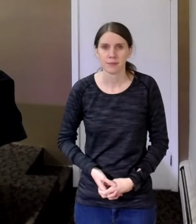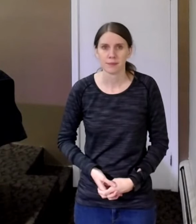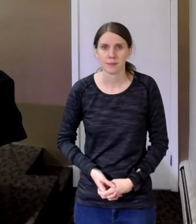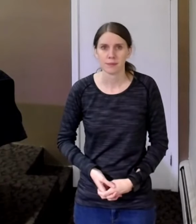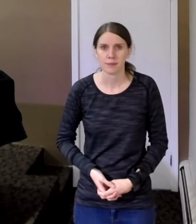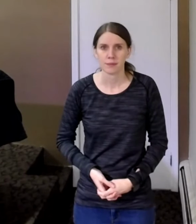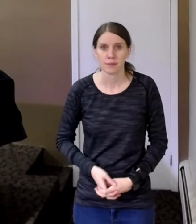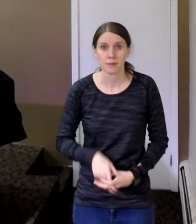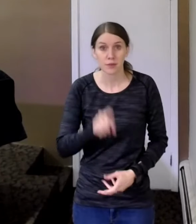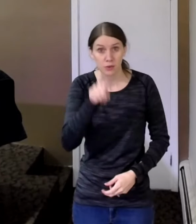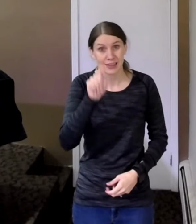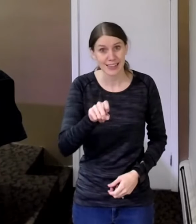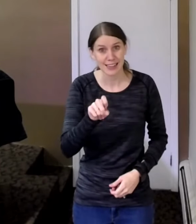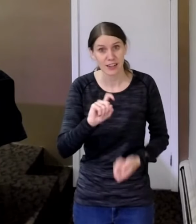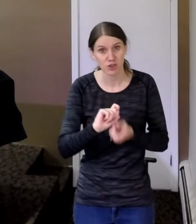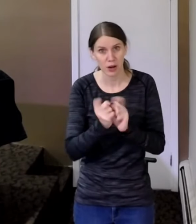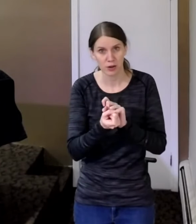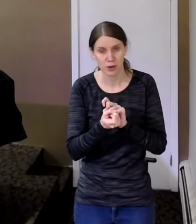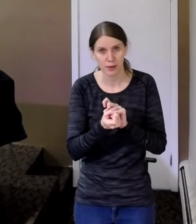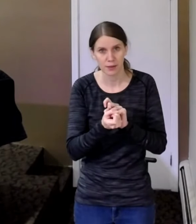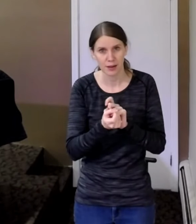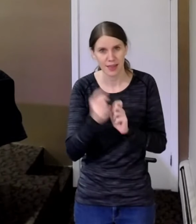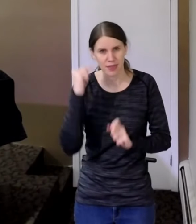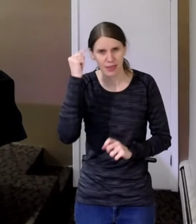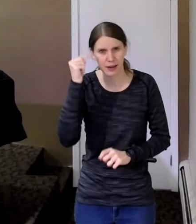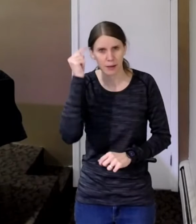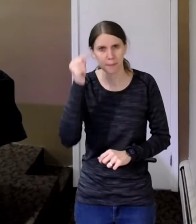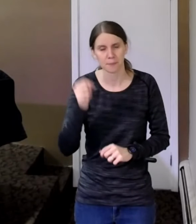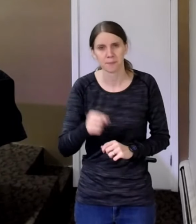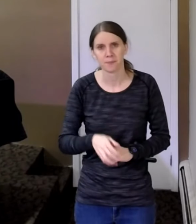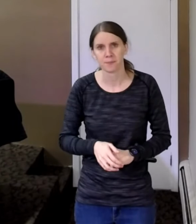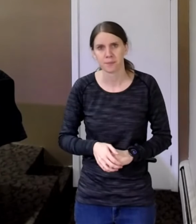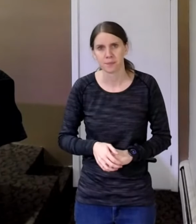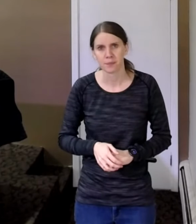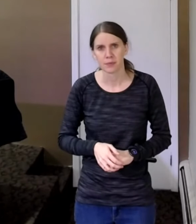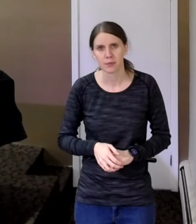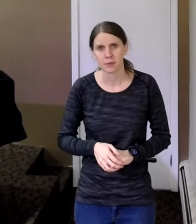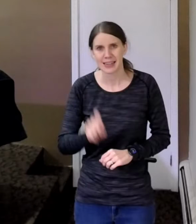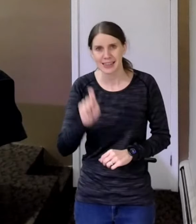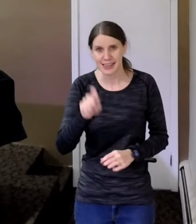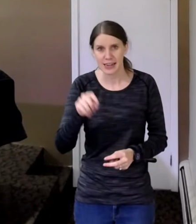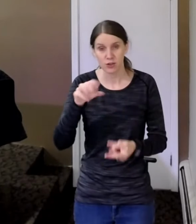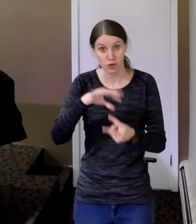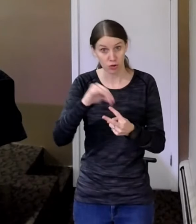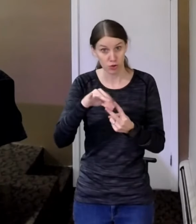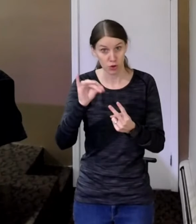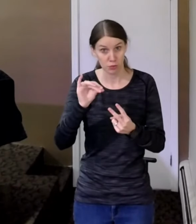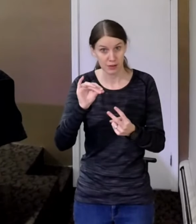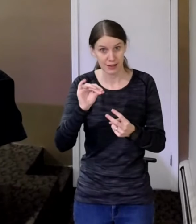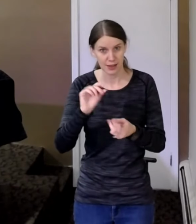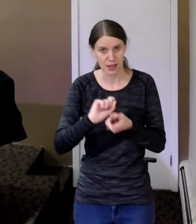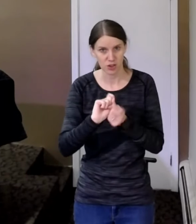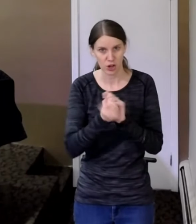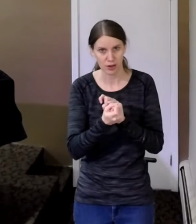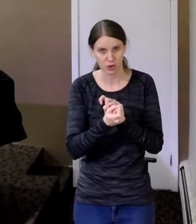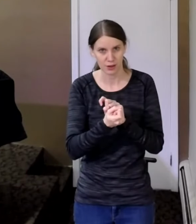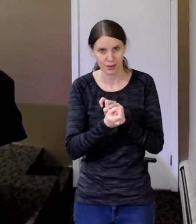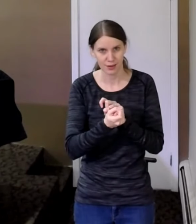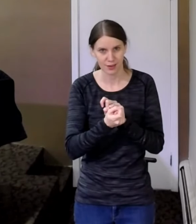You need to change your thinking. You need to choose to change your